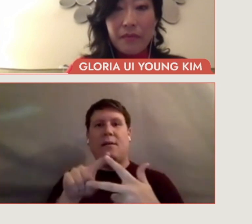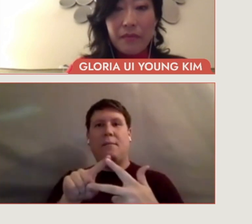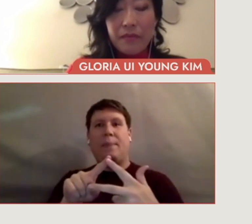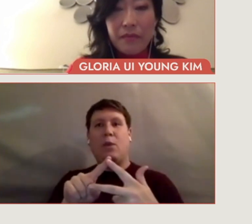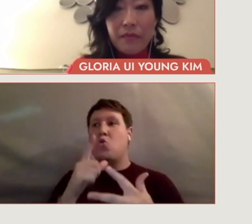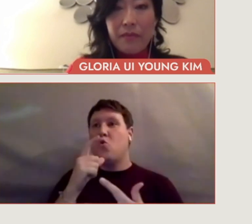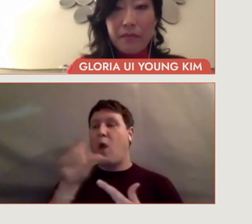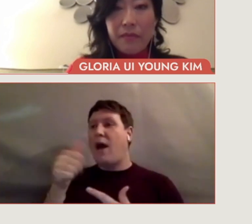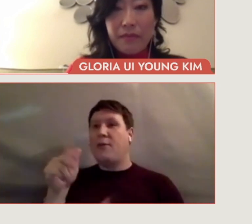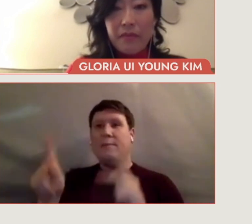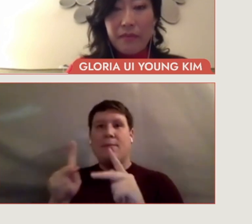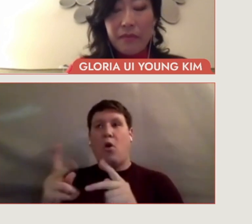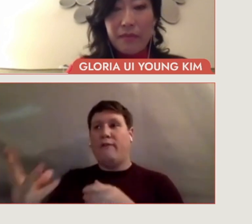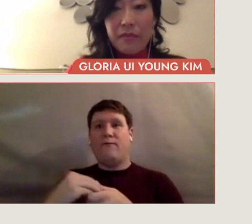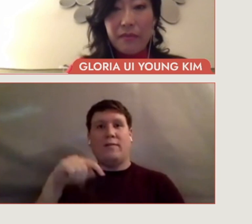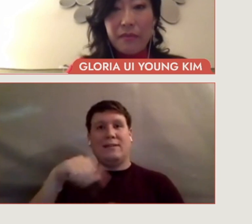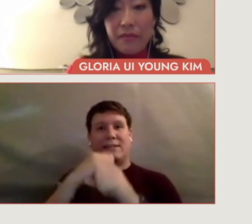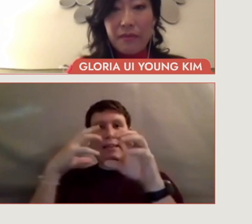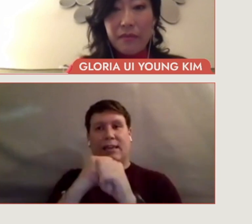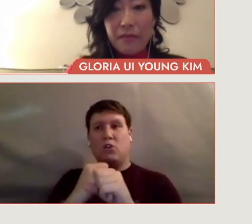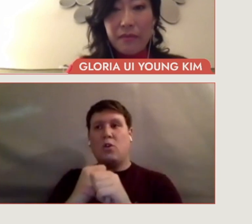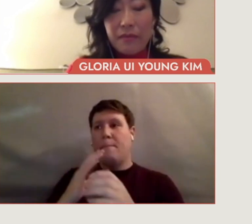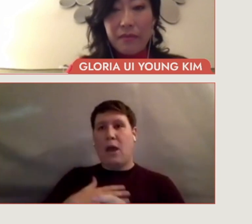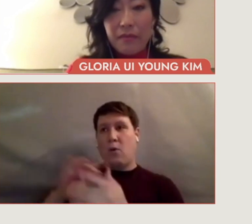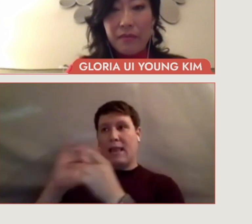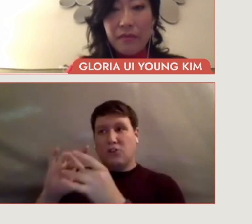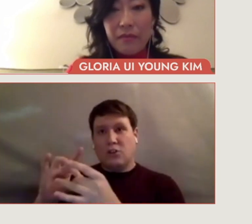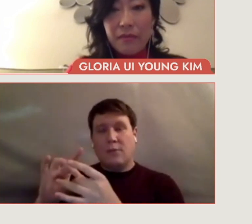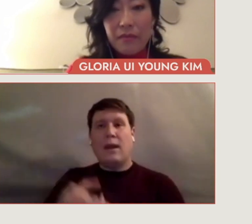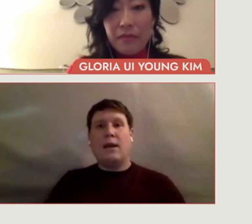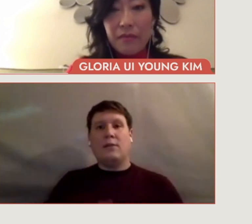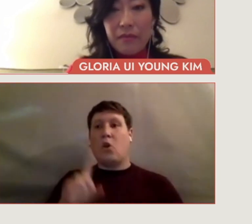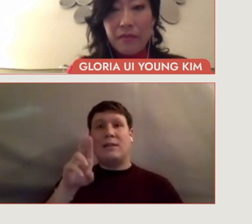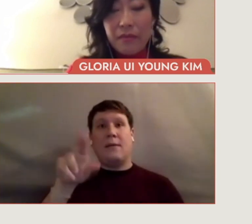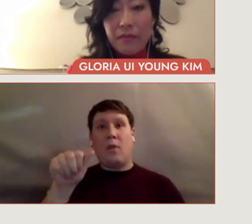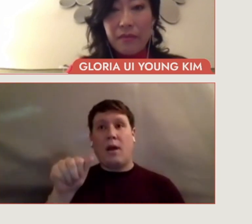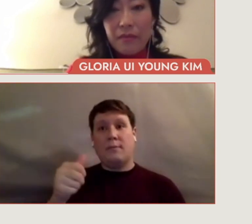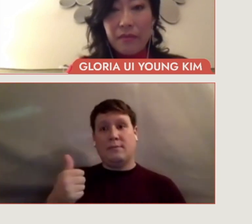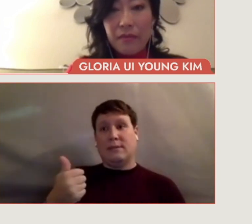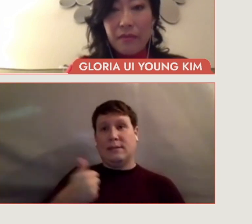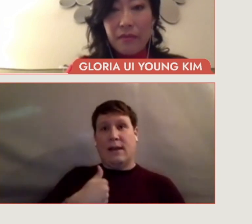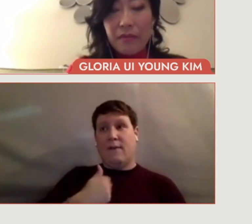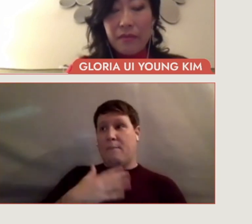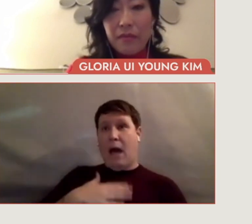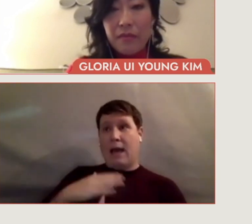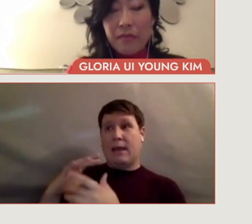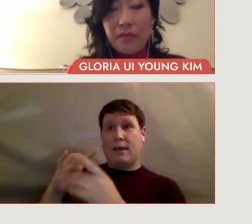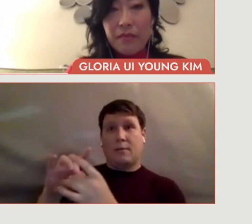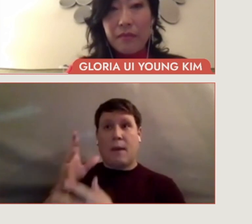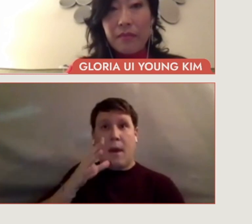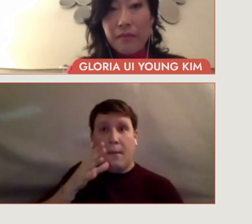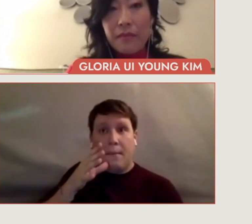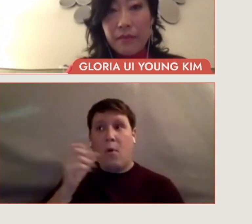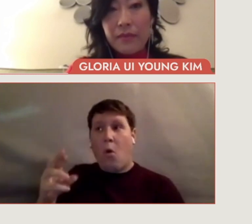in the scenes, with the characters, like, is Deborah my mom? Like, or is Deborah some auntie that I'm really close to or something like that? And